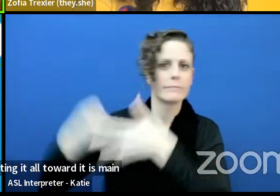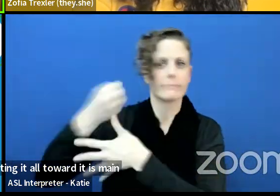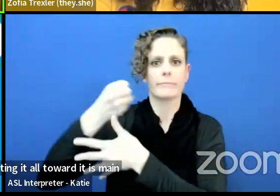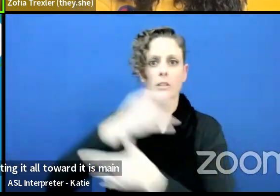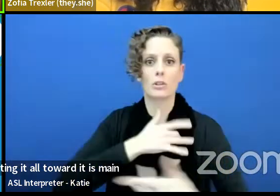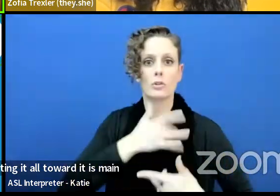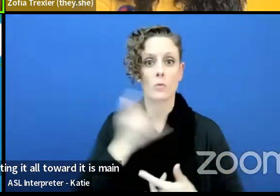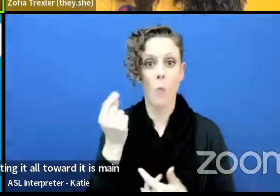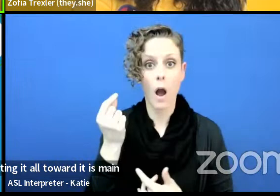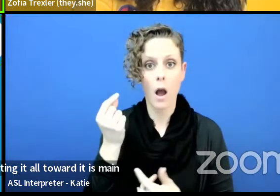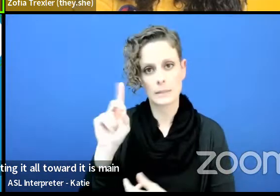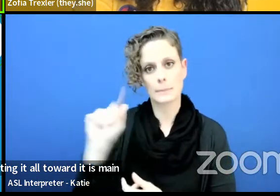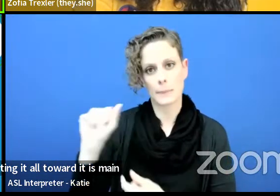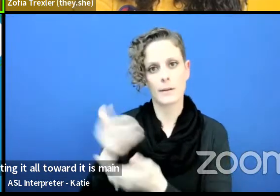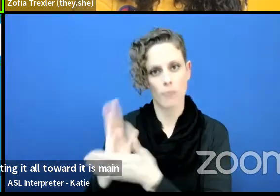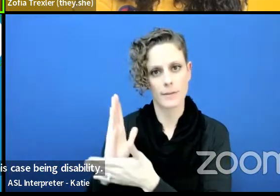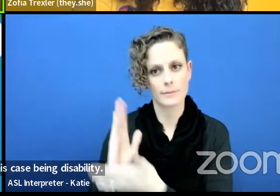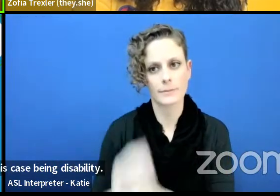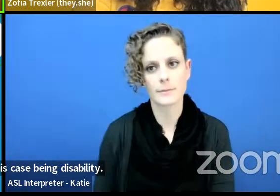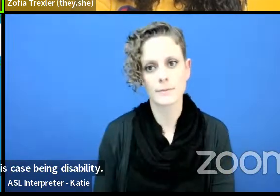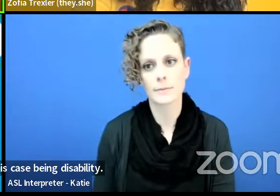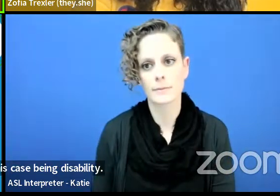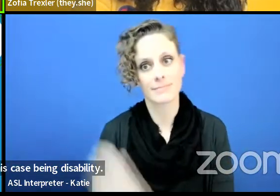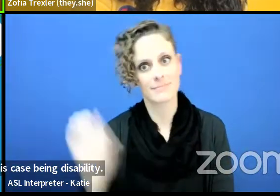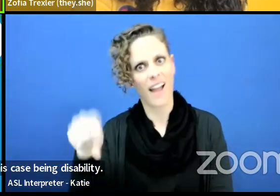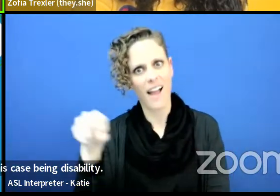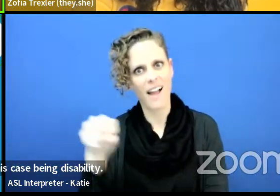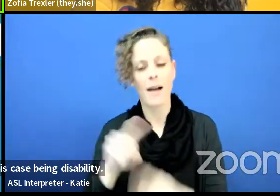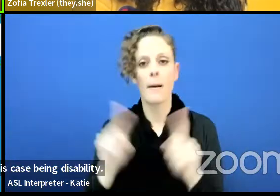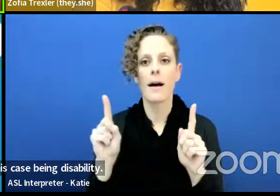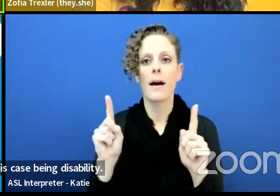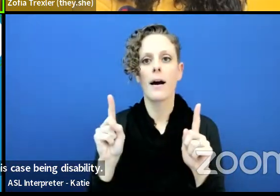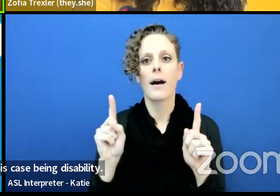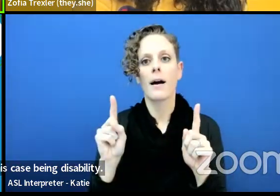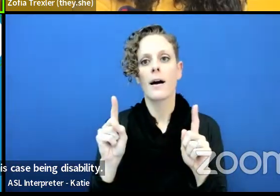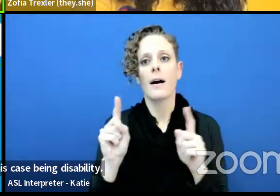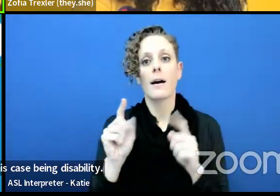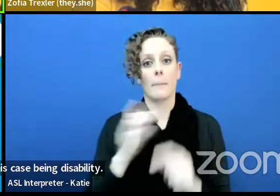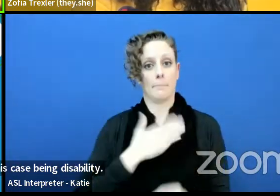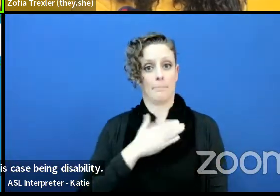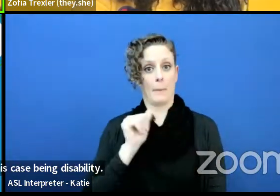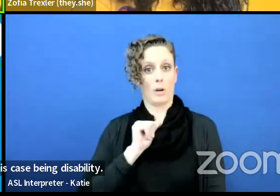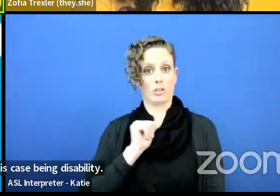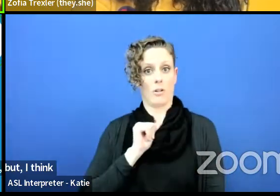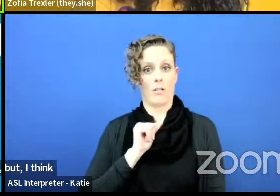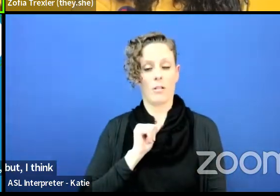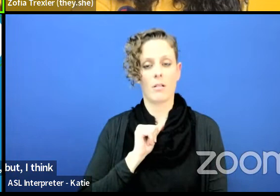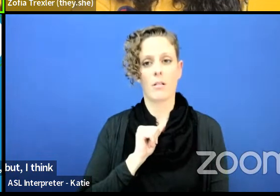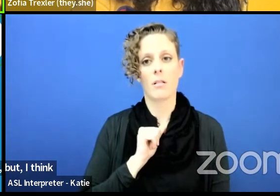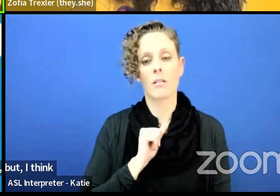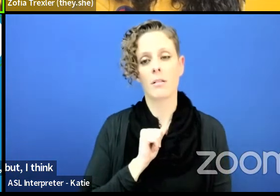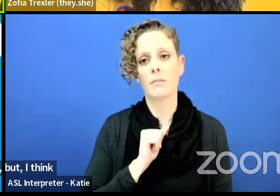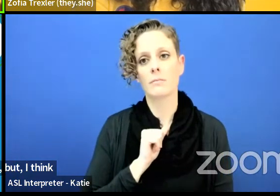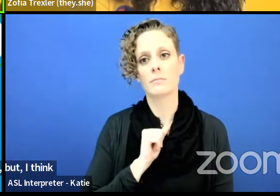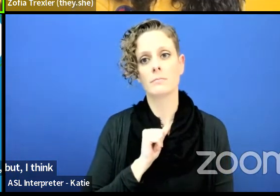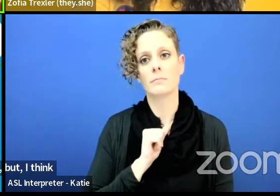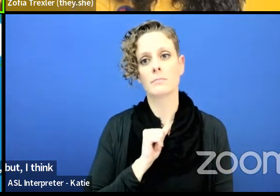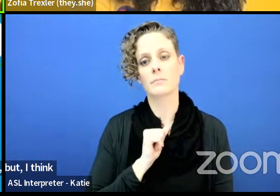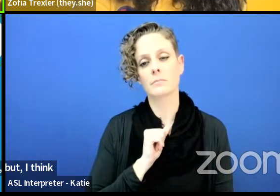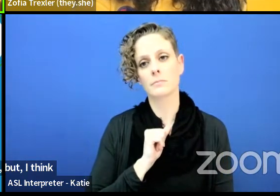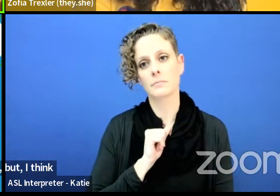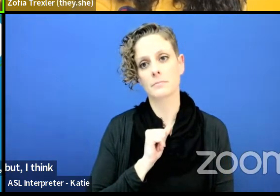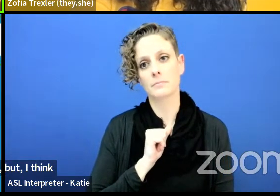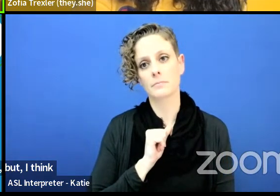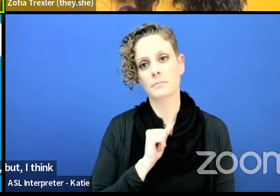disability. And yeah, but I think on the personal level, one big thing that did get me